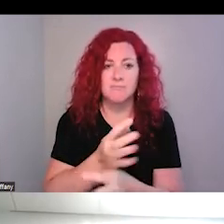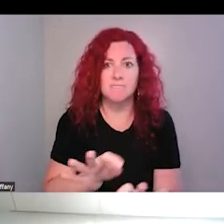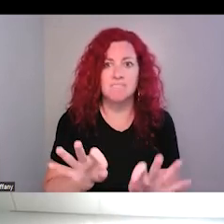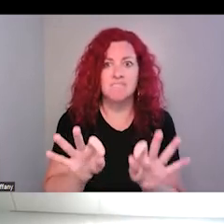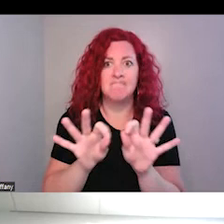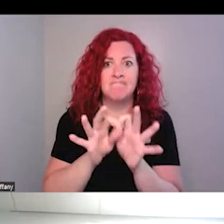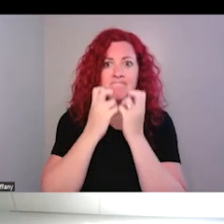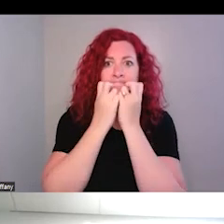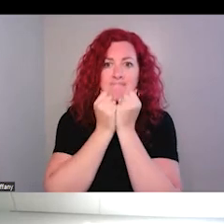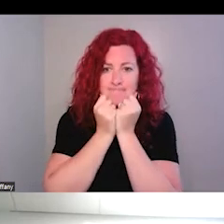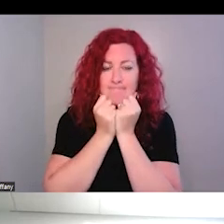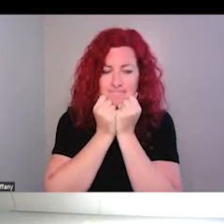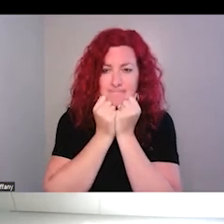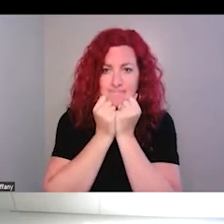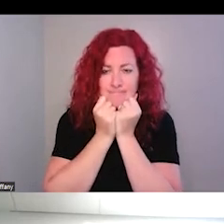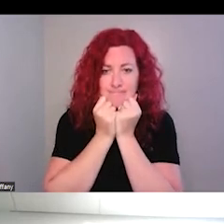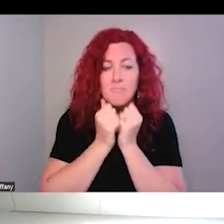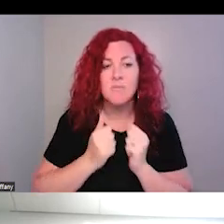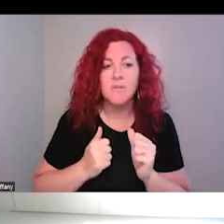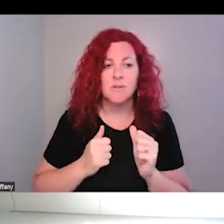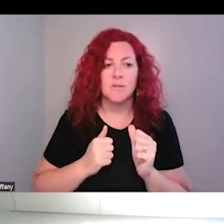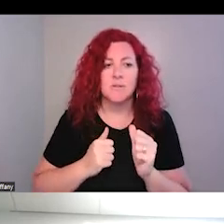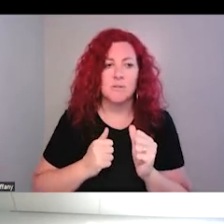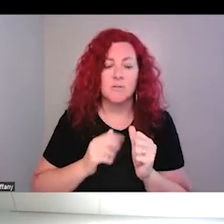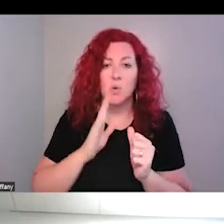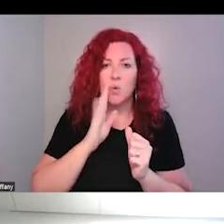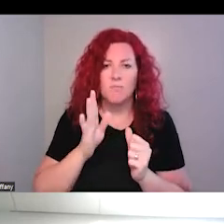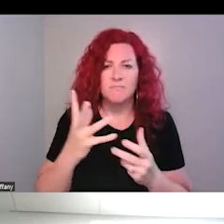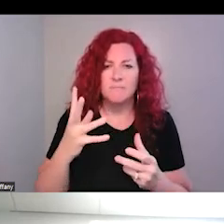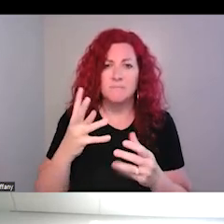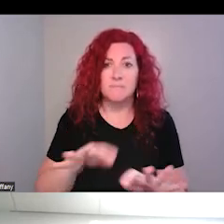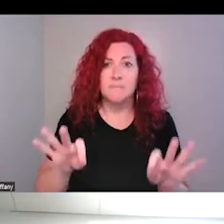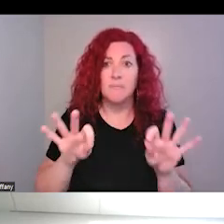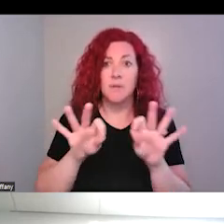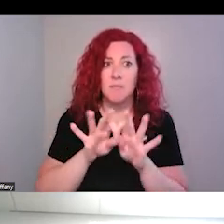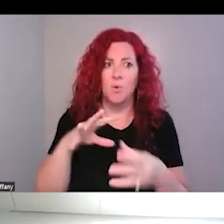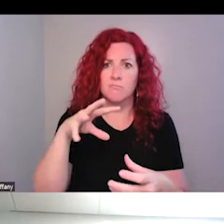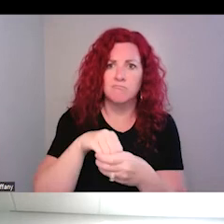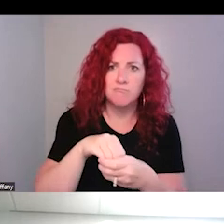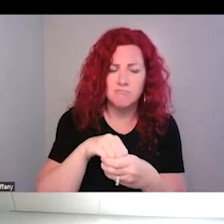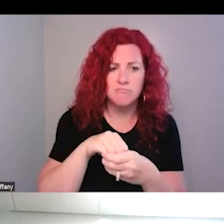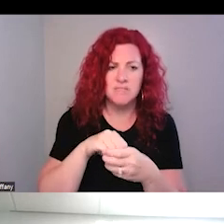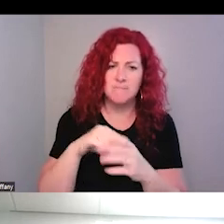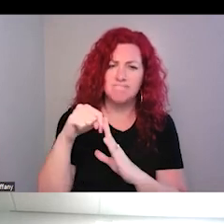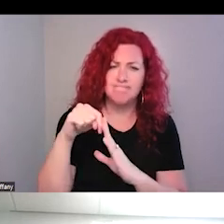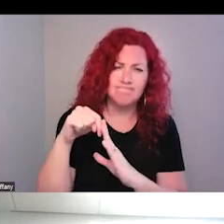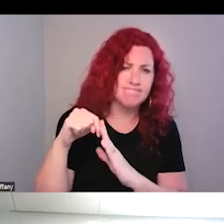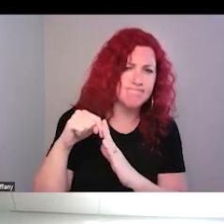value, and will really play a key role as we do a deeper